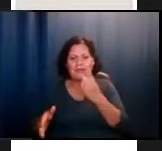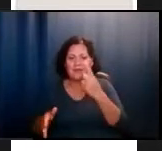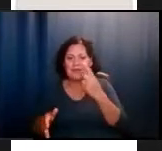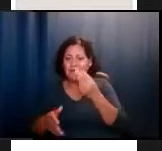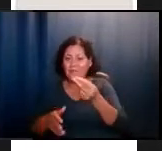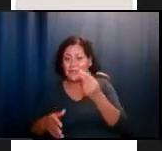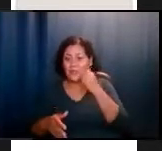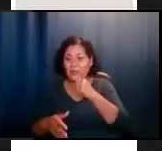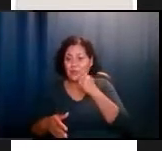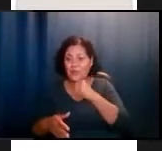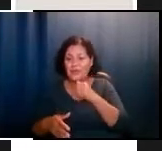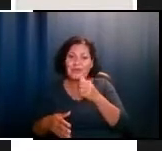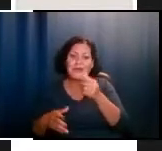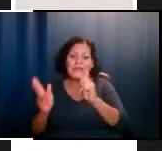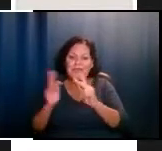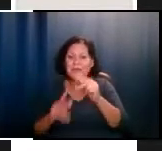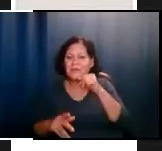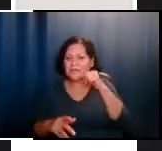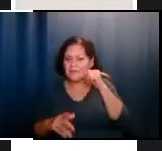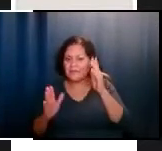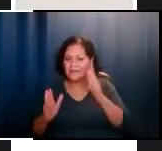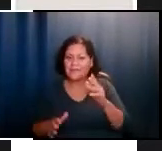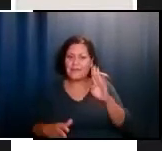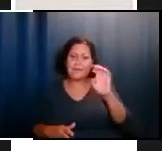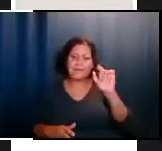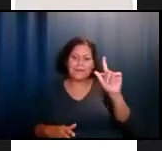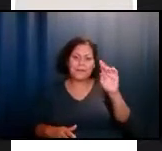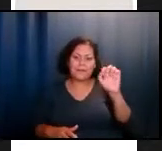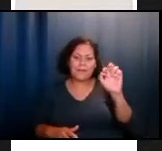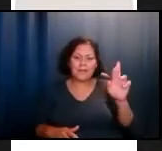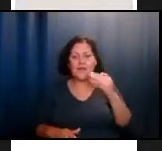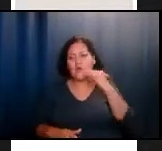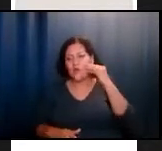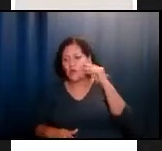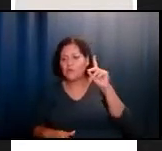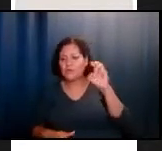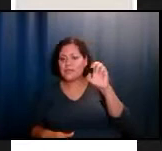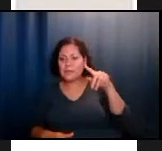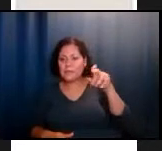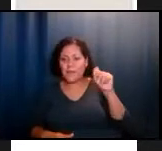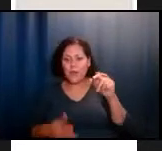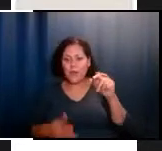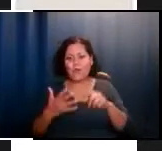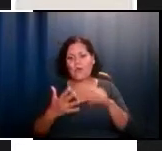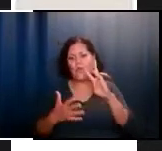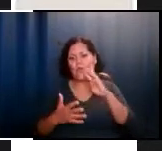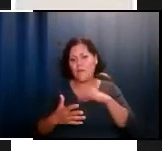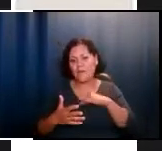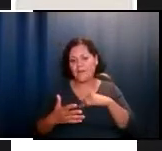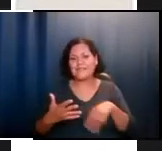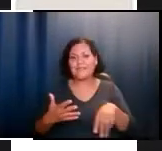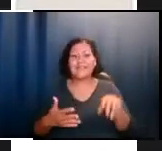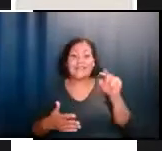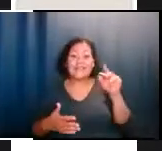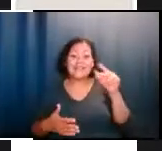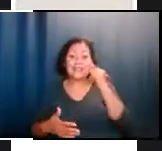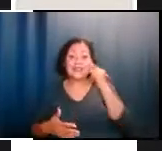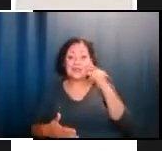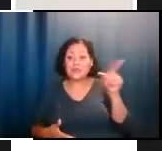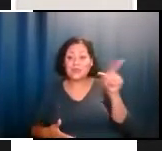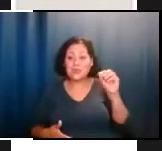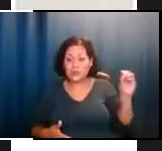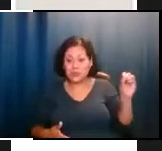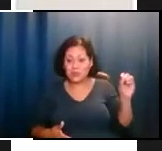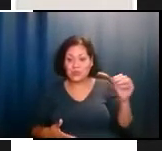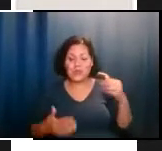of Amazon, Bill Miller's, Home Depot, Walmart. There's our San Antonio Zoo.